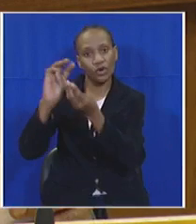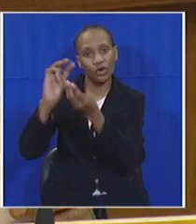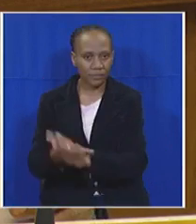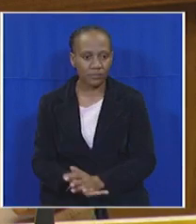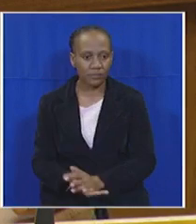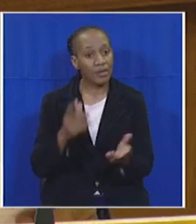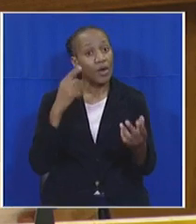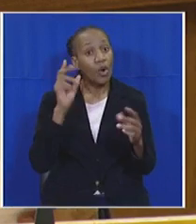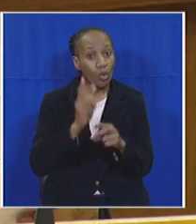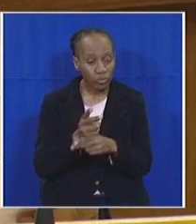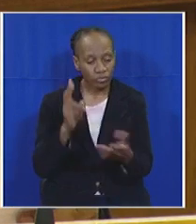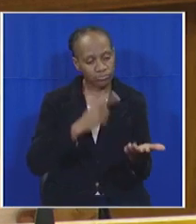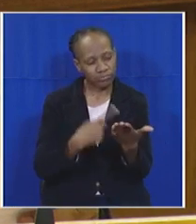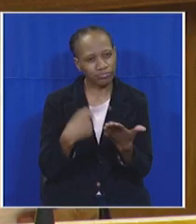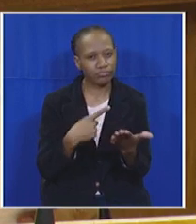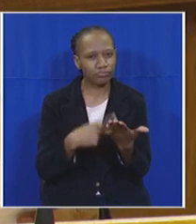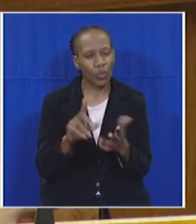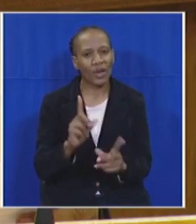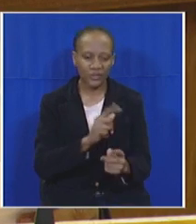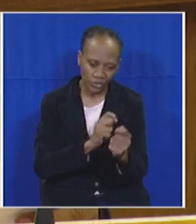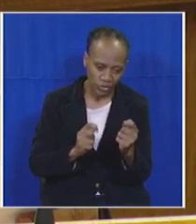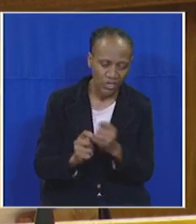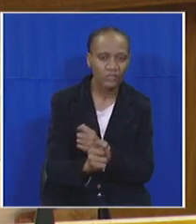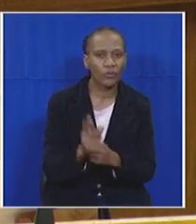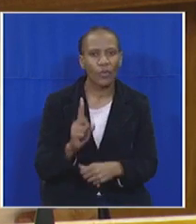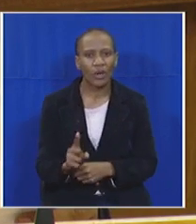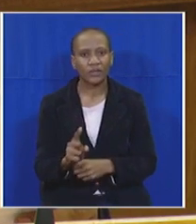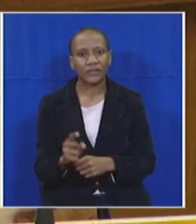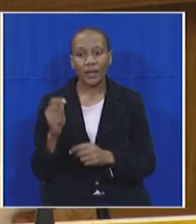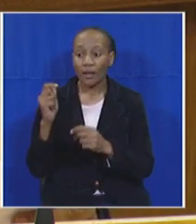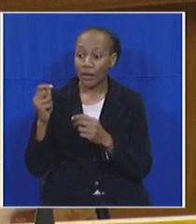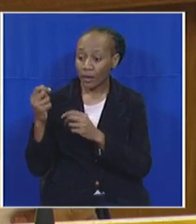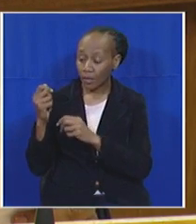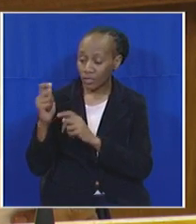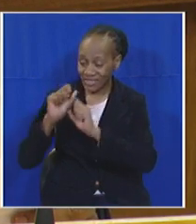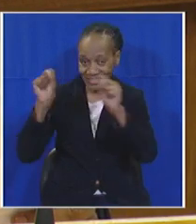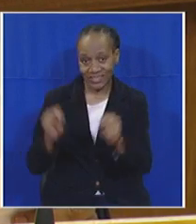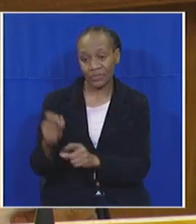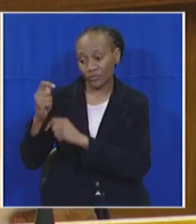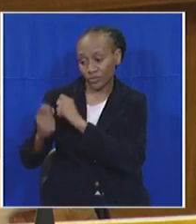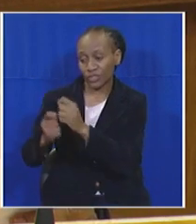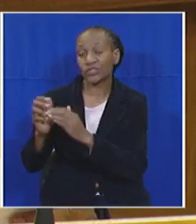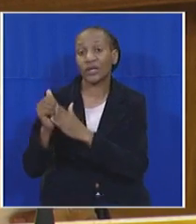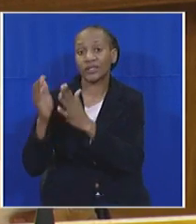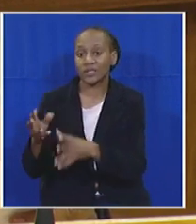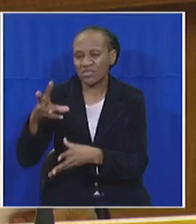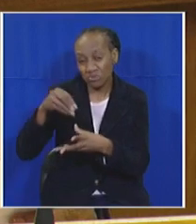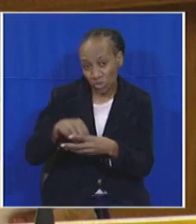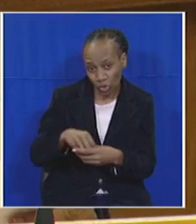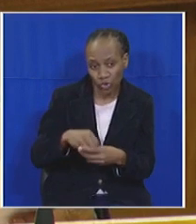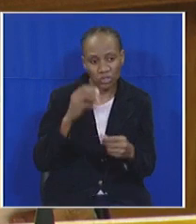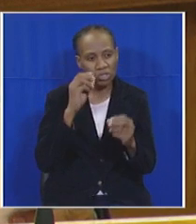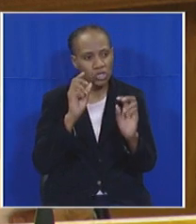the future, including transformation agenda of the model of traditional leadership system, whether in the evolving, the modernizing, and